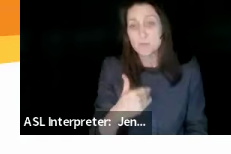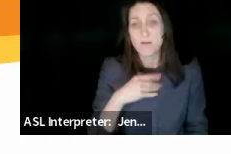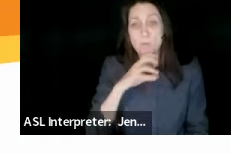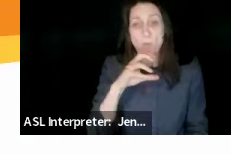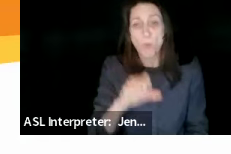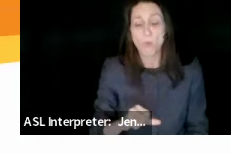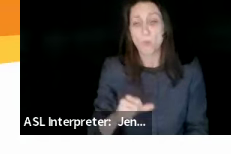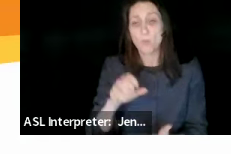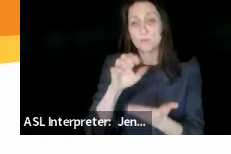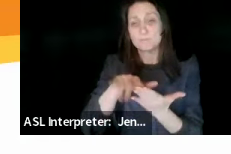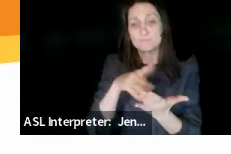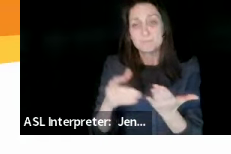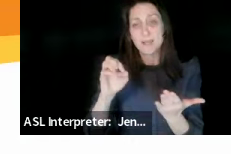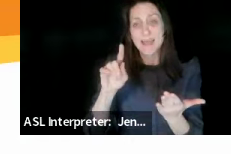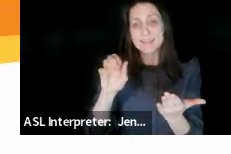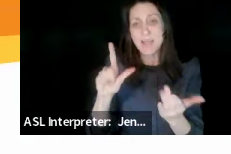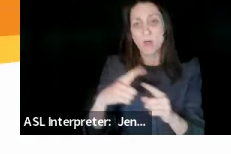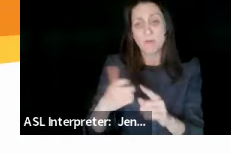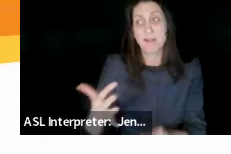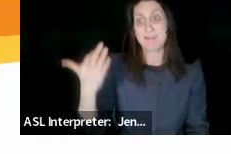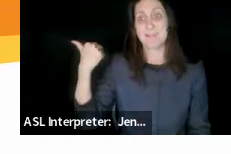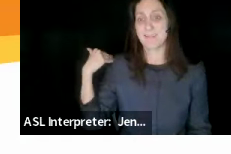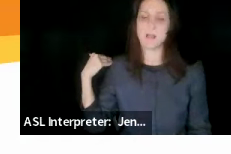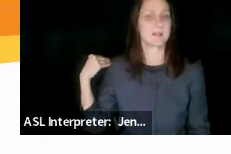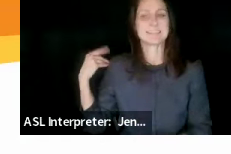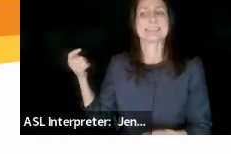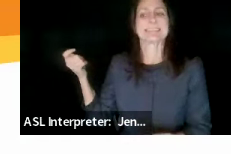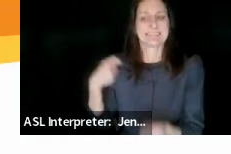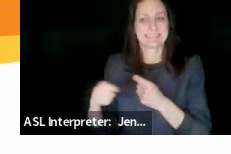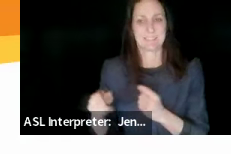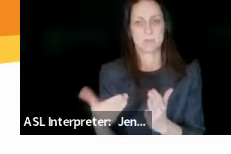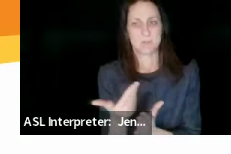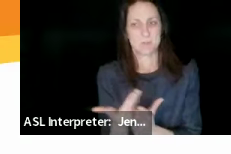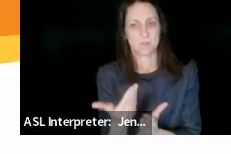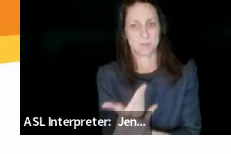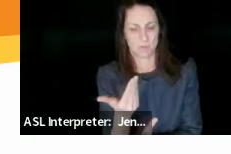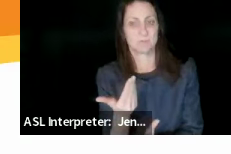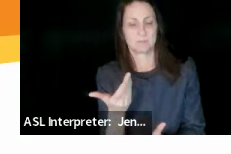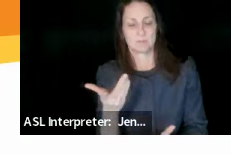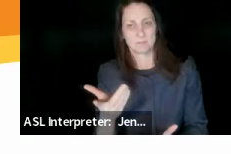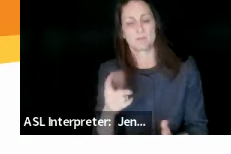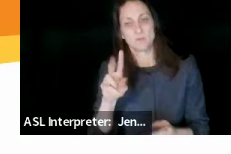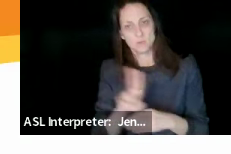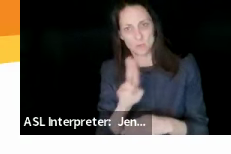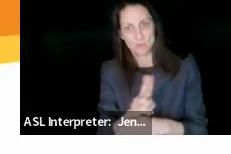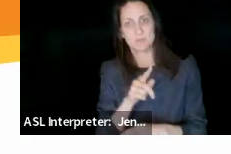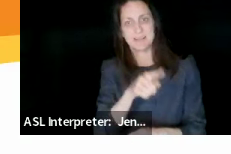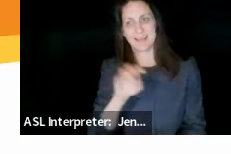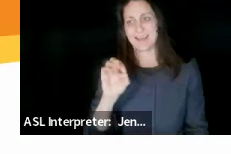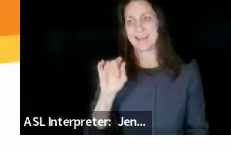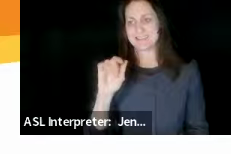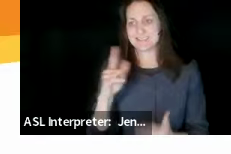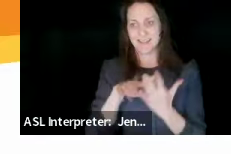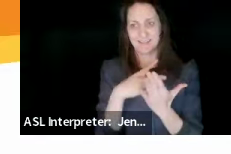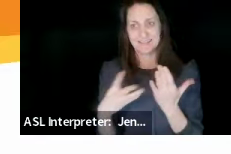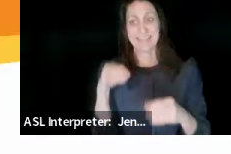the one that is attached to the application, to this latest application for this cycle. And everything in your